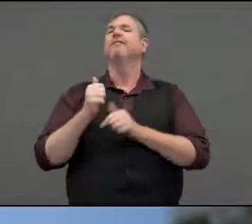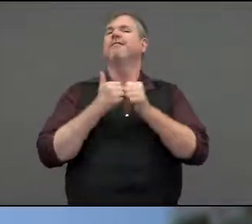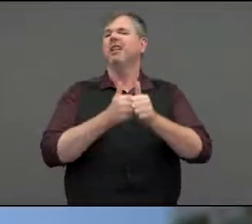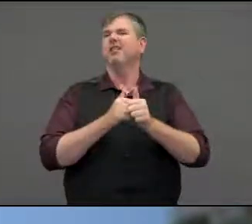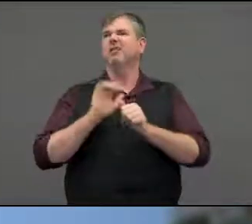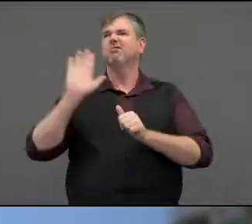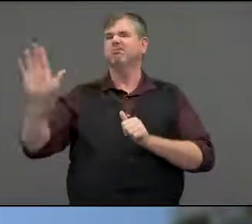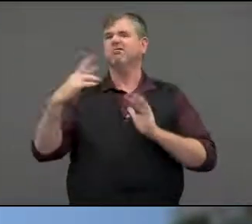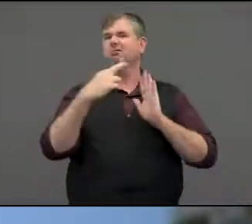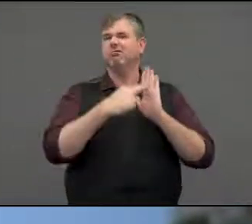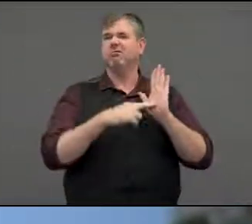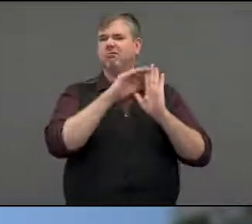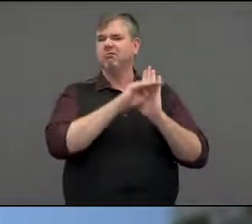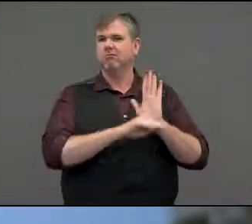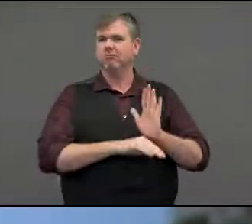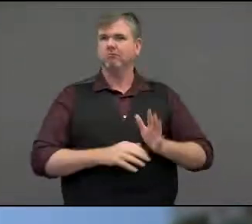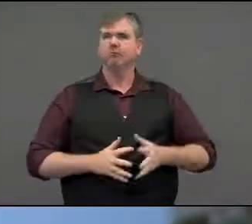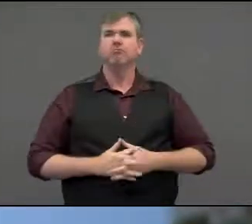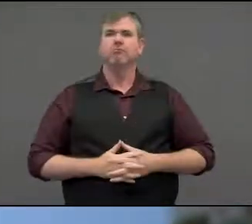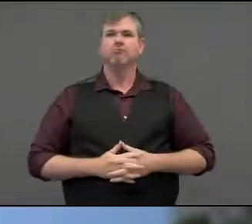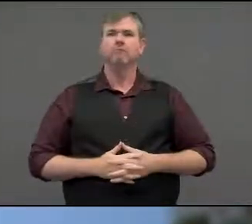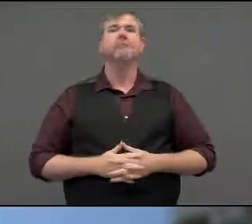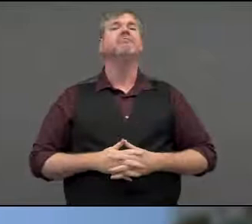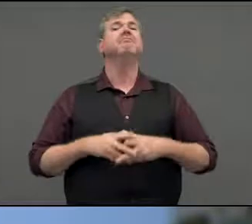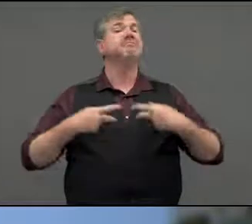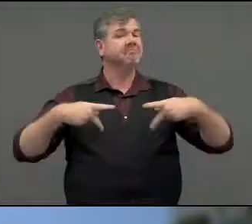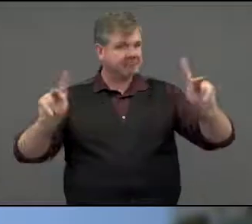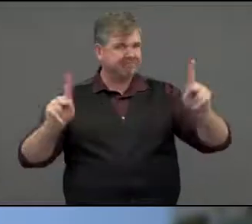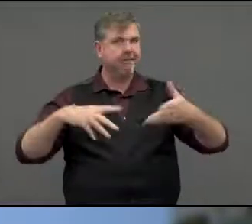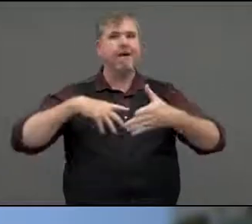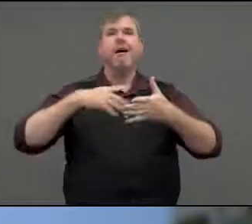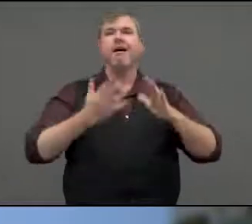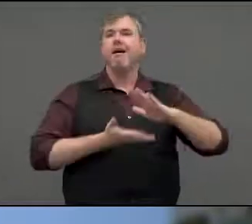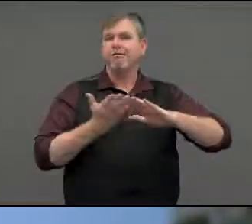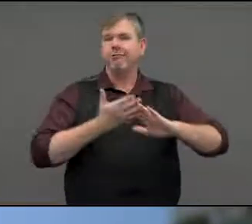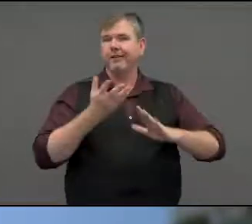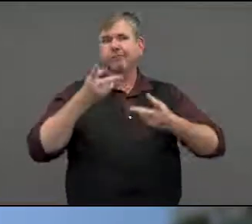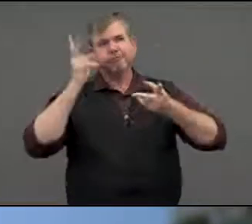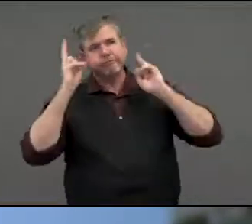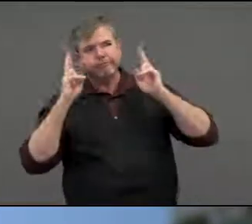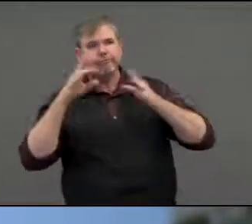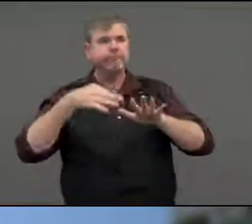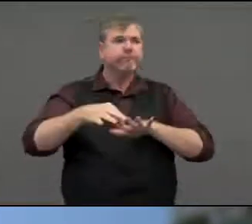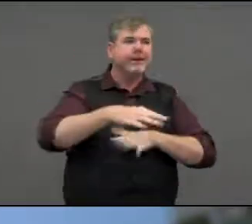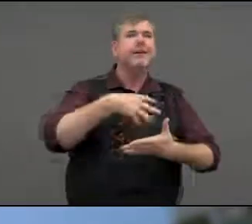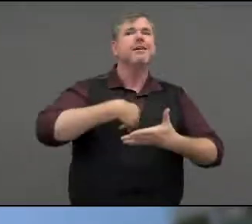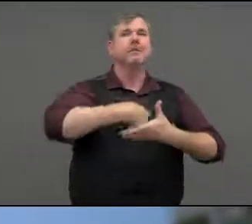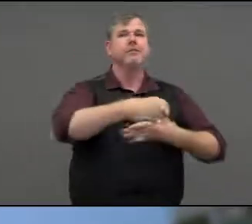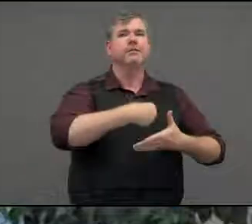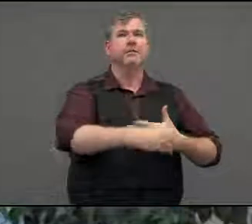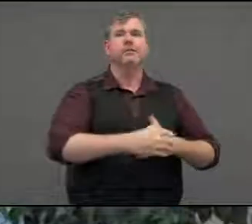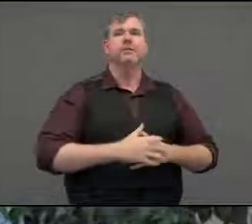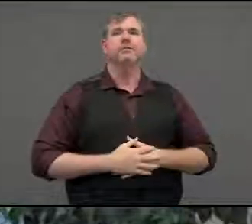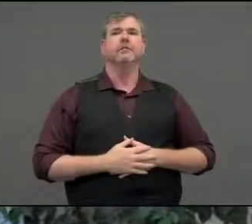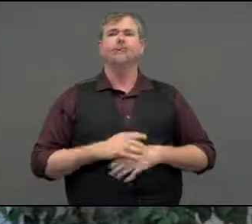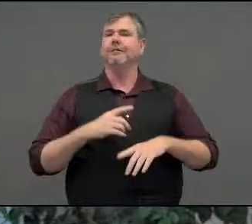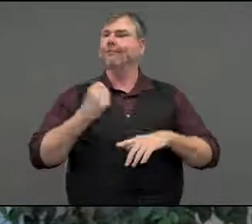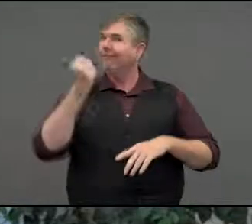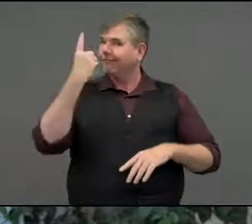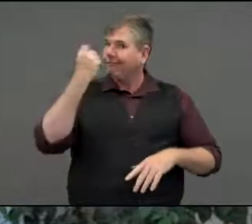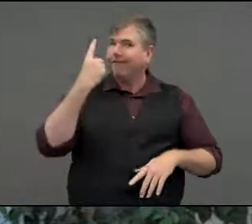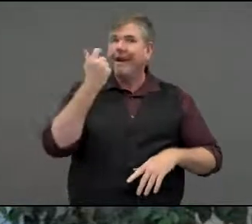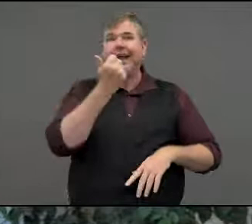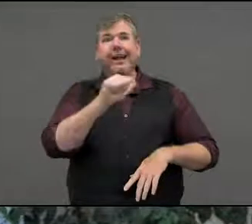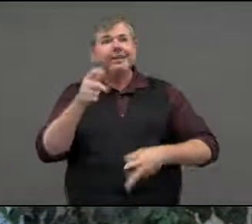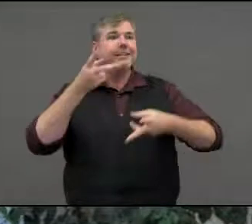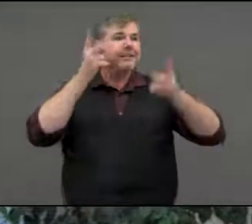be allowed to provide any of their service inside their actual brick and mortar facility. Okay.